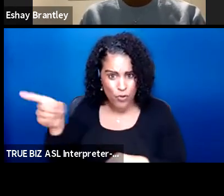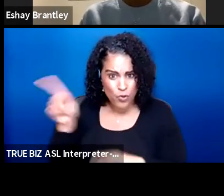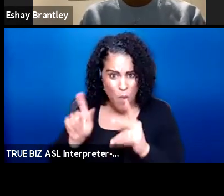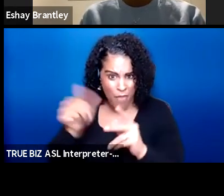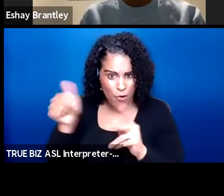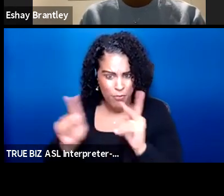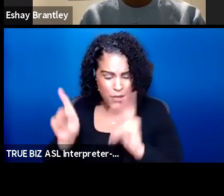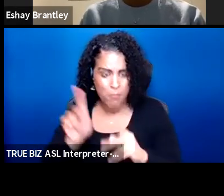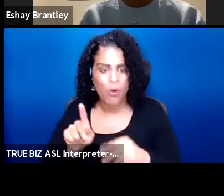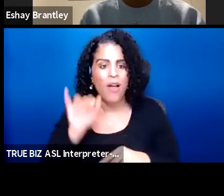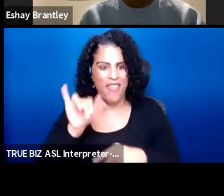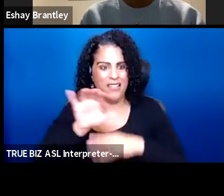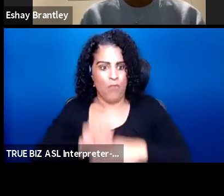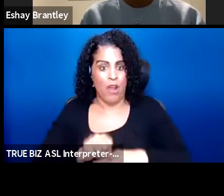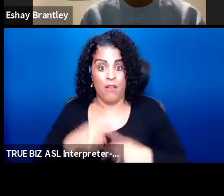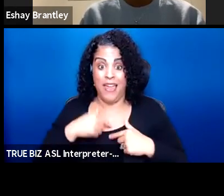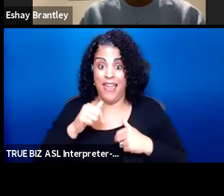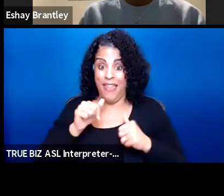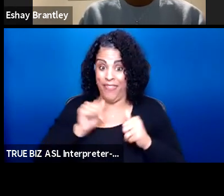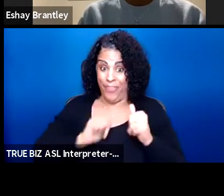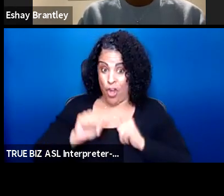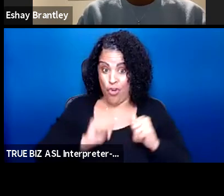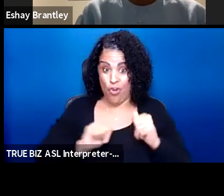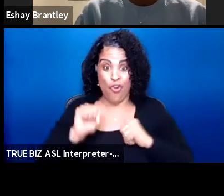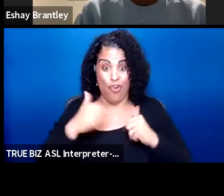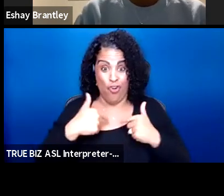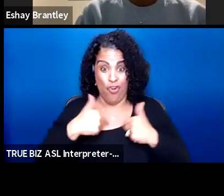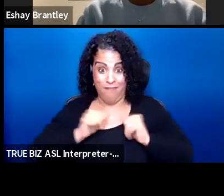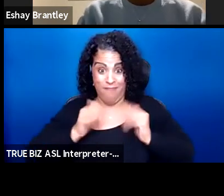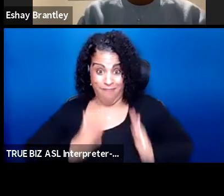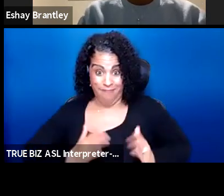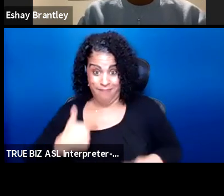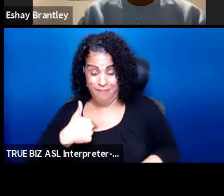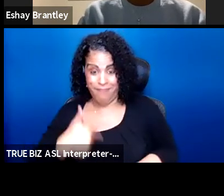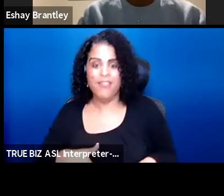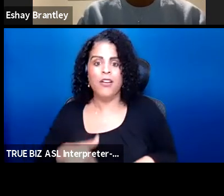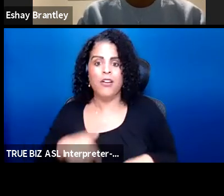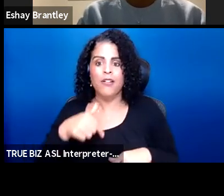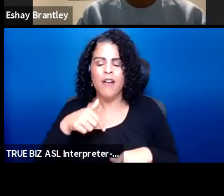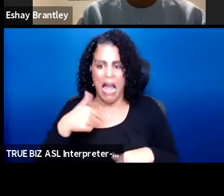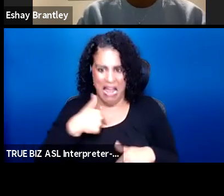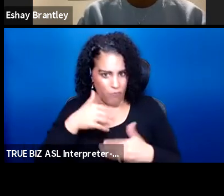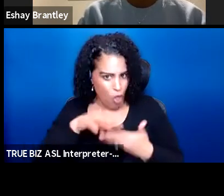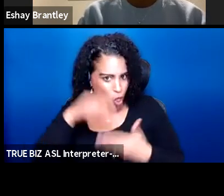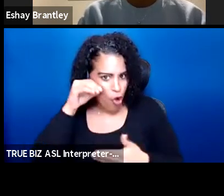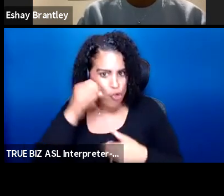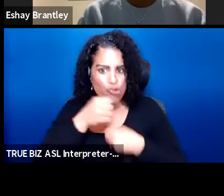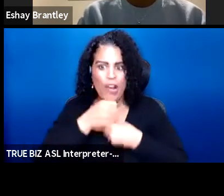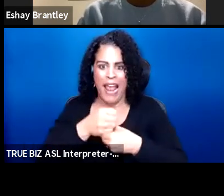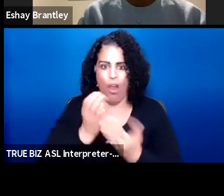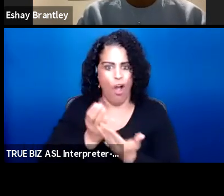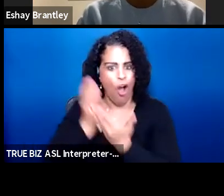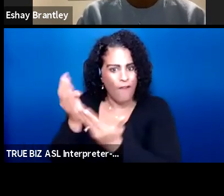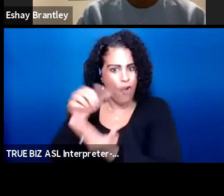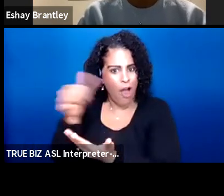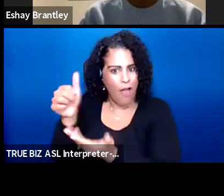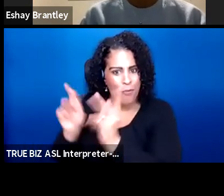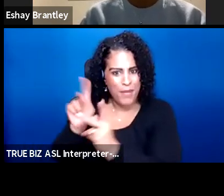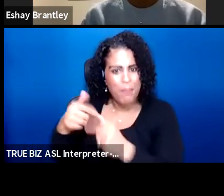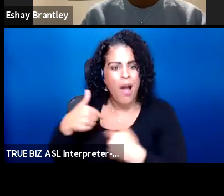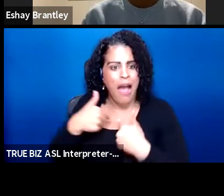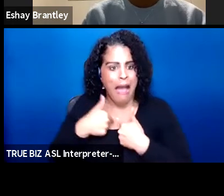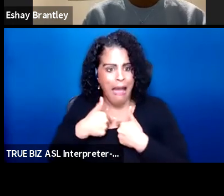that as a theater maker, as an artist, that I have learned to create and learn to offer, because I come in with